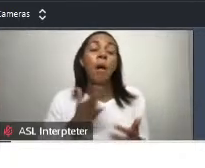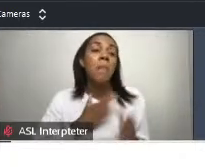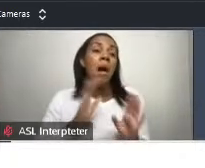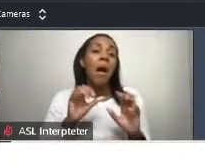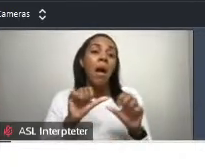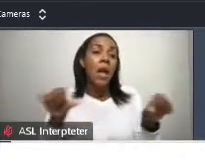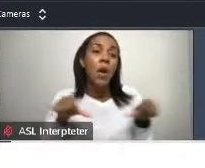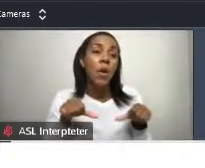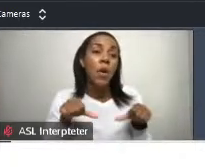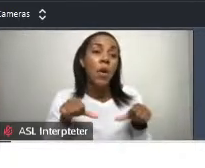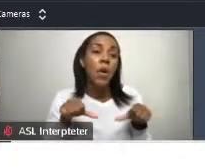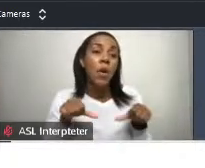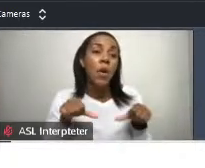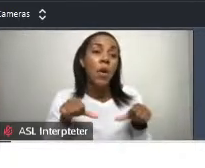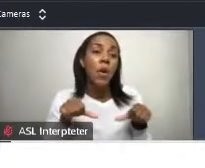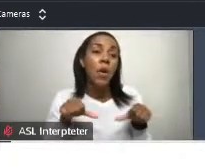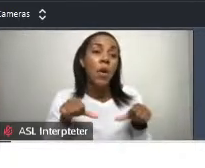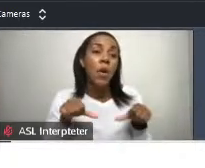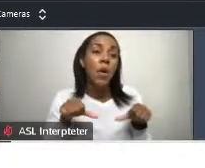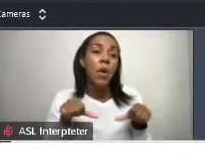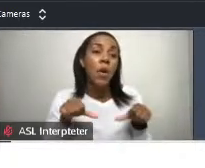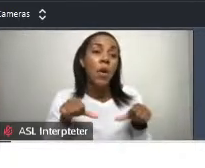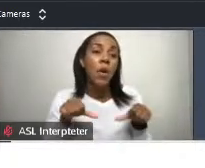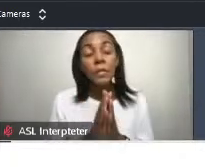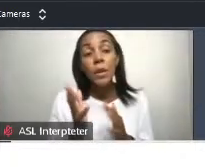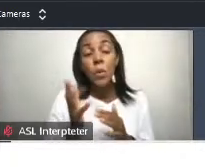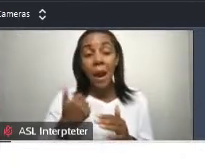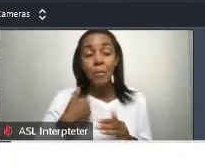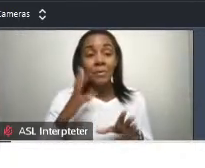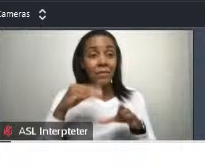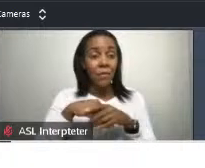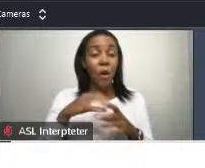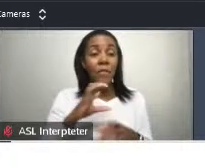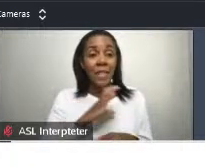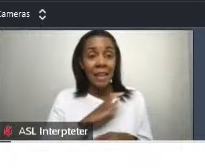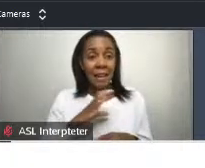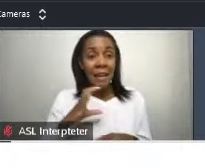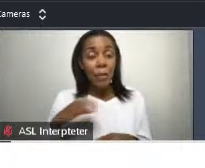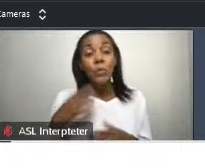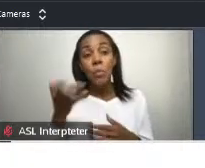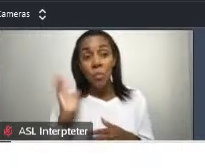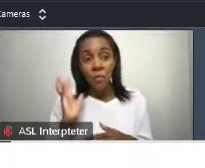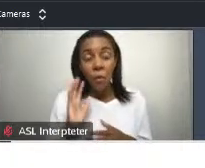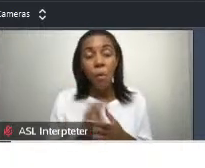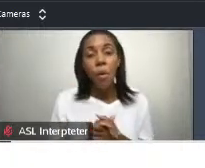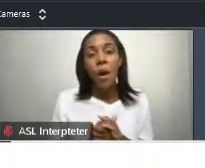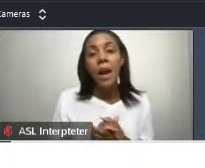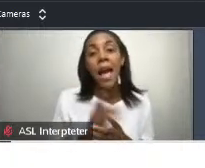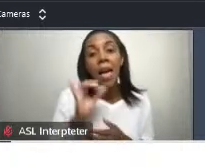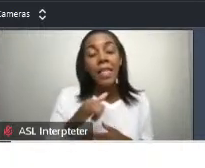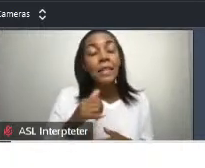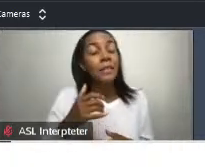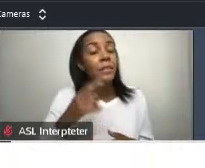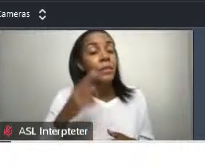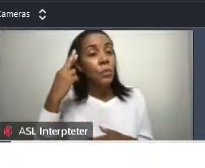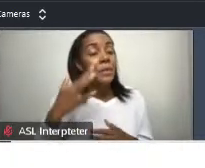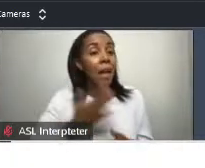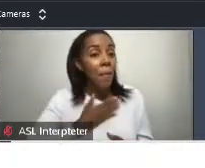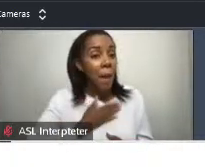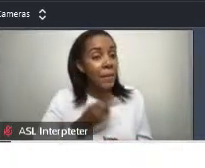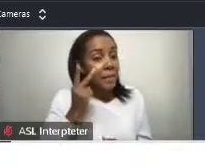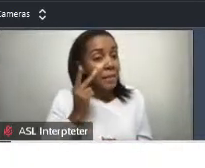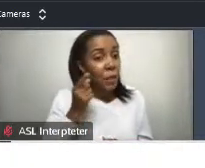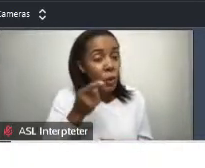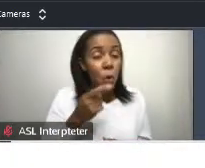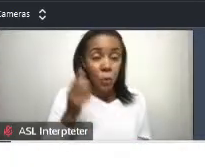We downzoned all that when I was on the council before. So, hey, let's go back to some of the old. That's why I'm glad to see you. You know where I'm coming